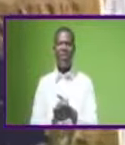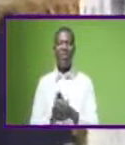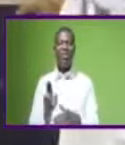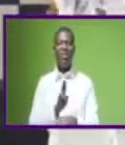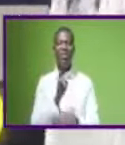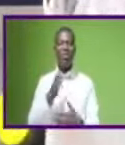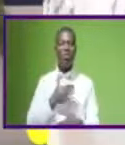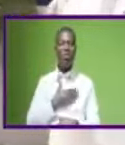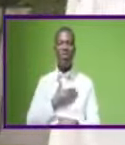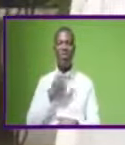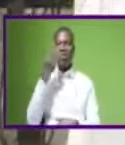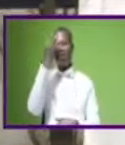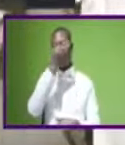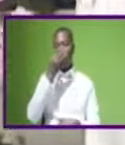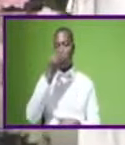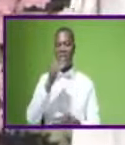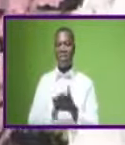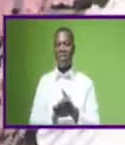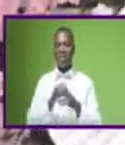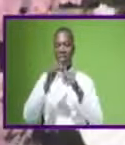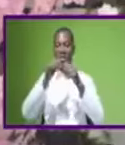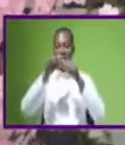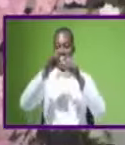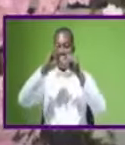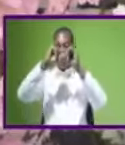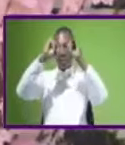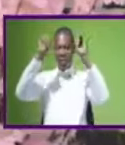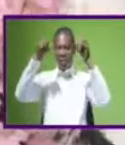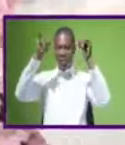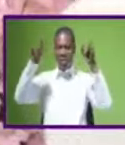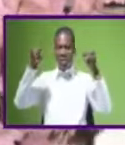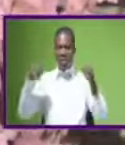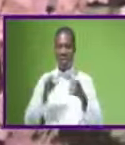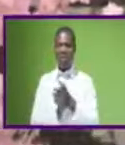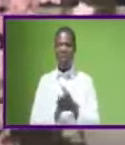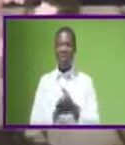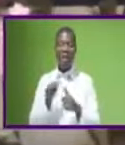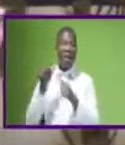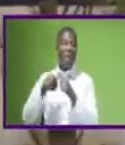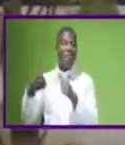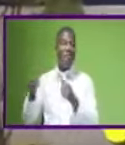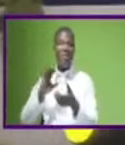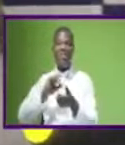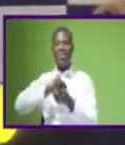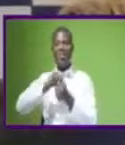menim and ne bosom. And ye bribia bidane bosom.